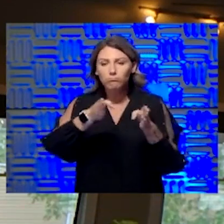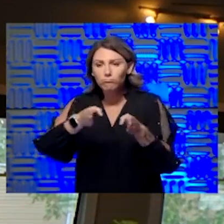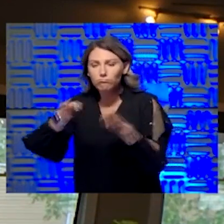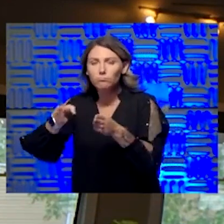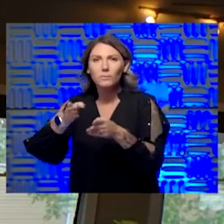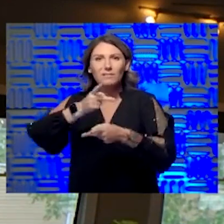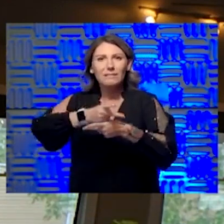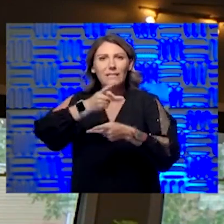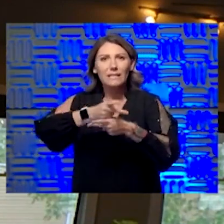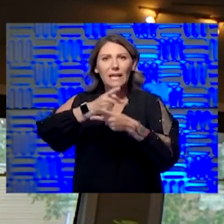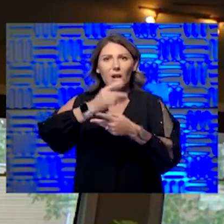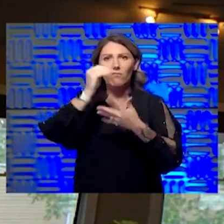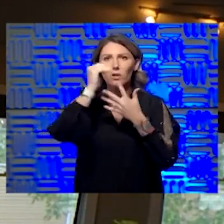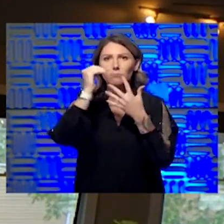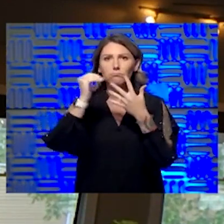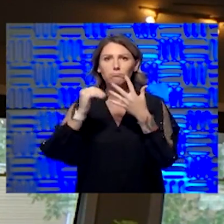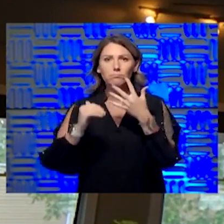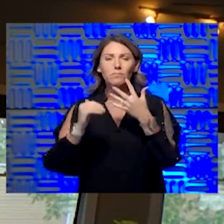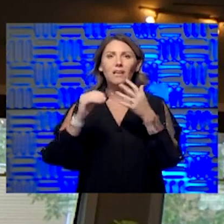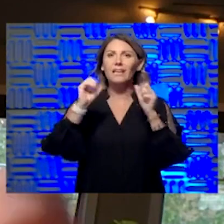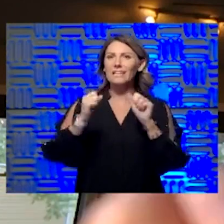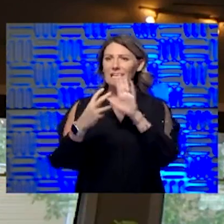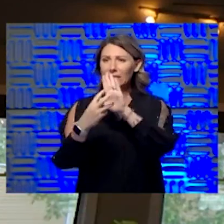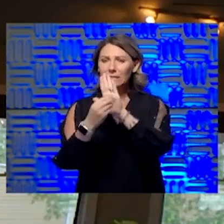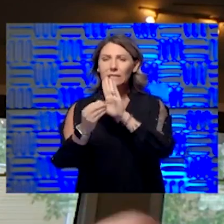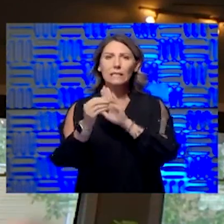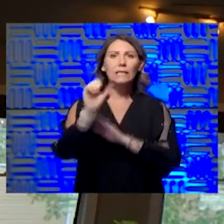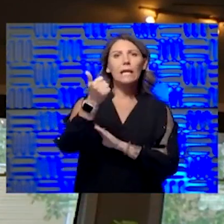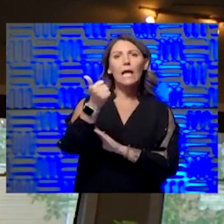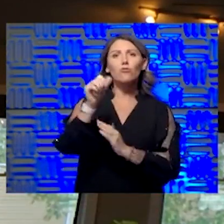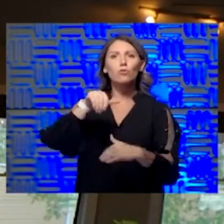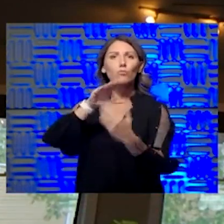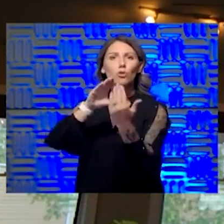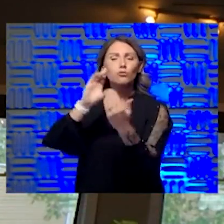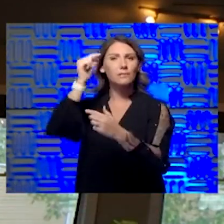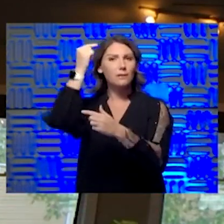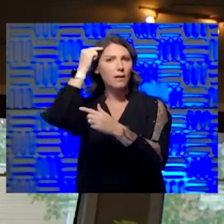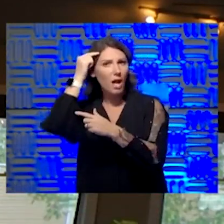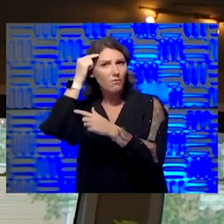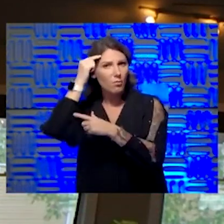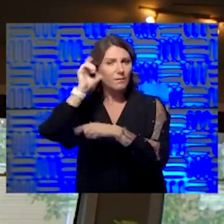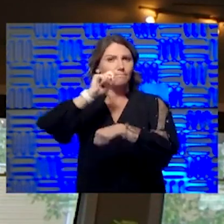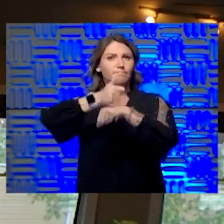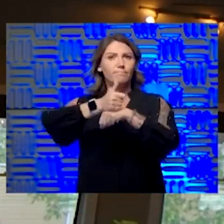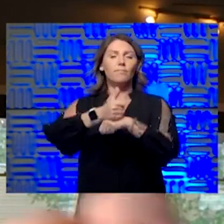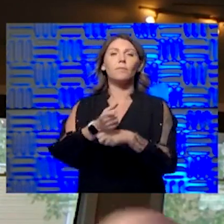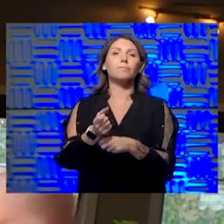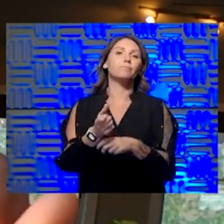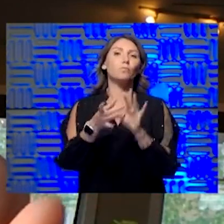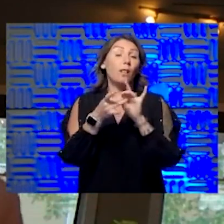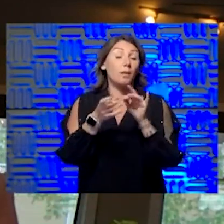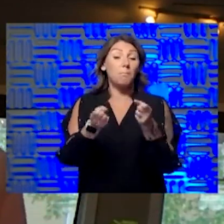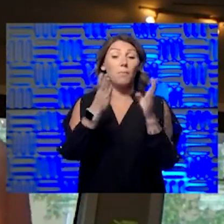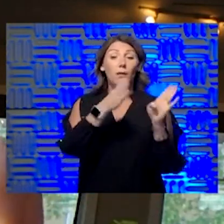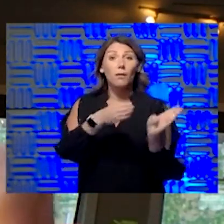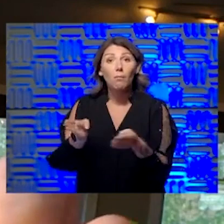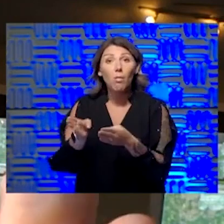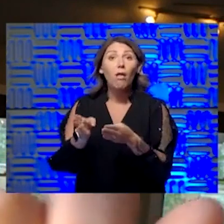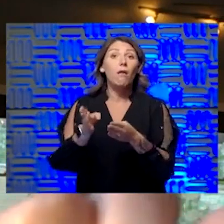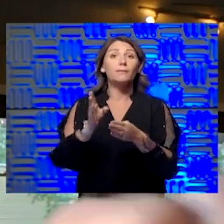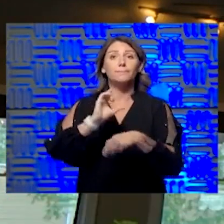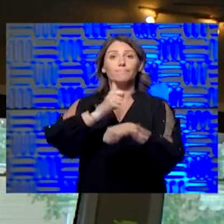that can mirror the kinds of phased approaches that you're seeing the government mandate in many of the plans that are coming out in this Kansas City